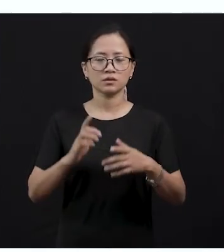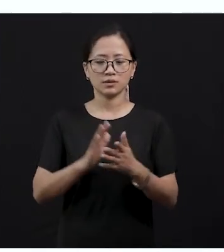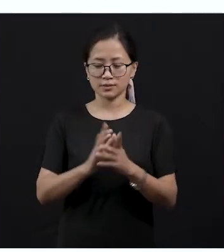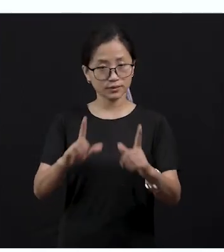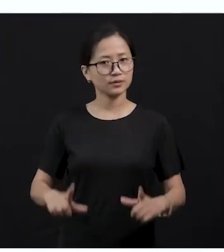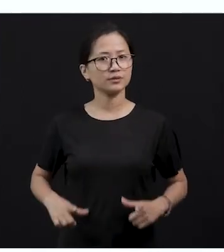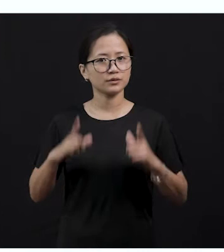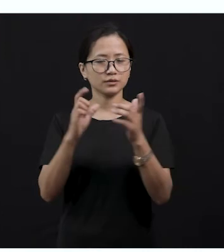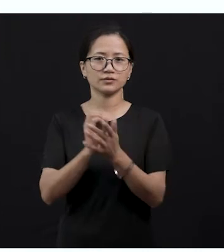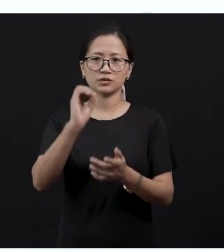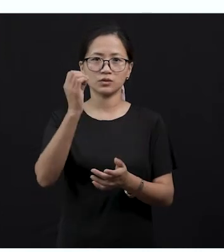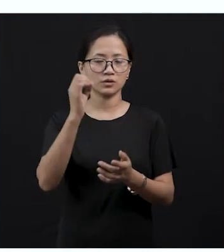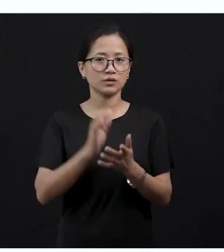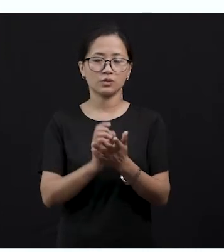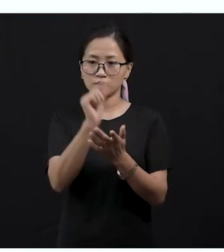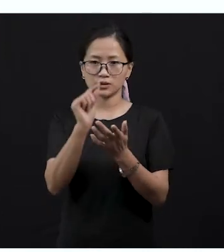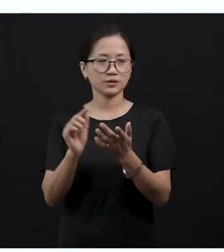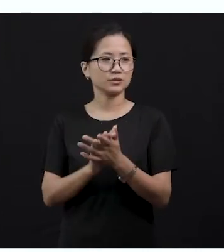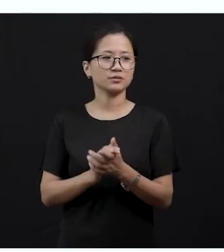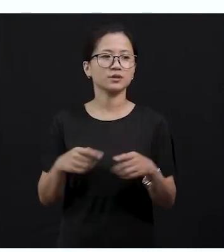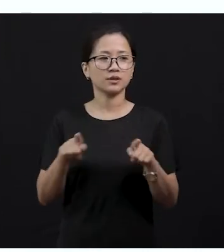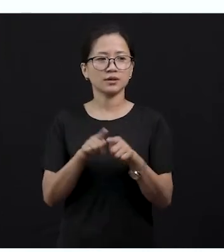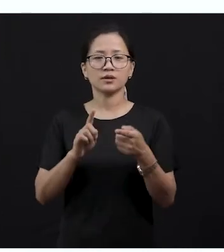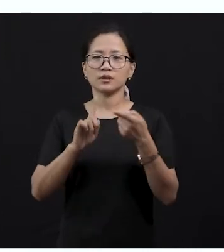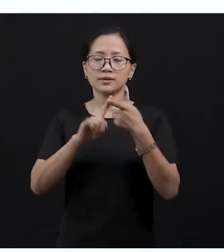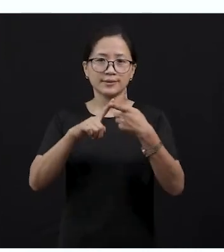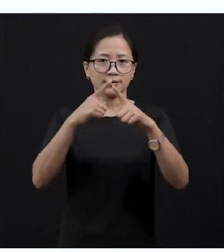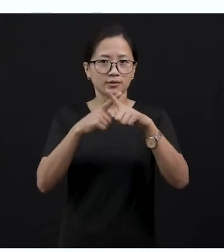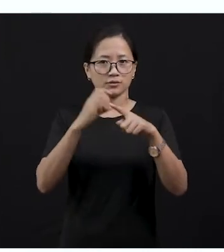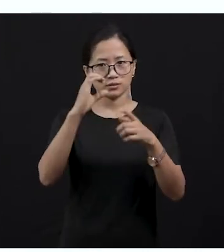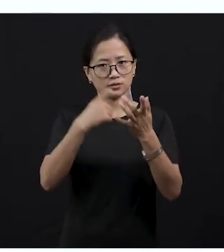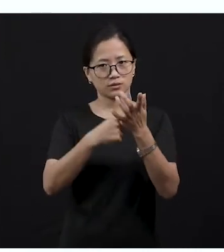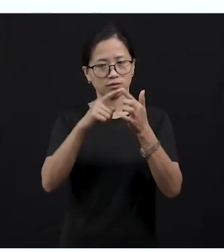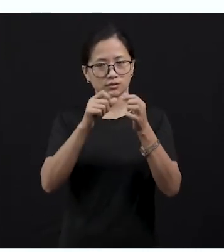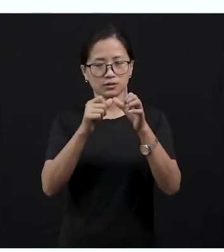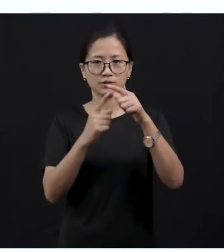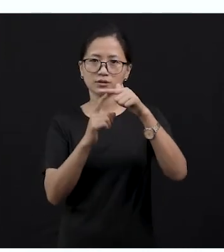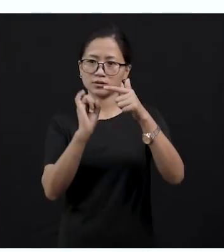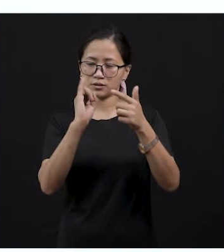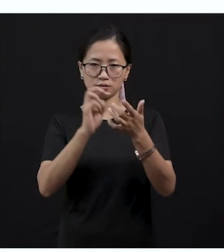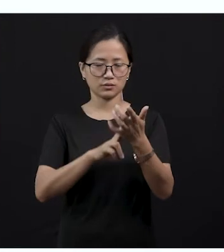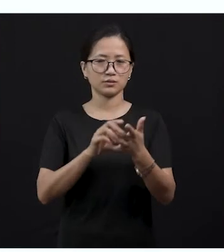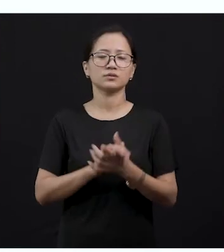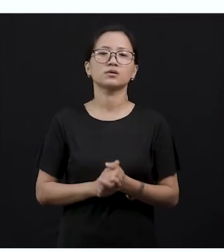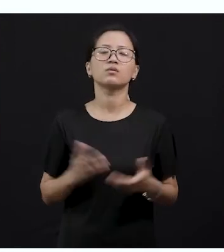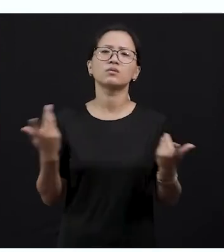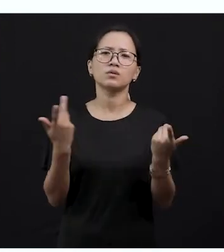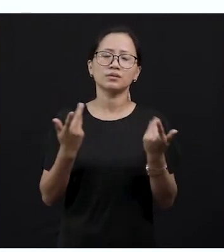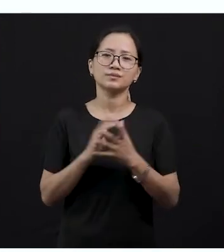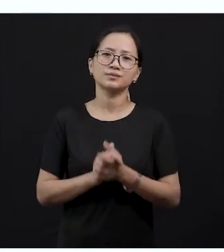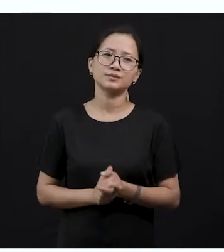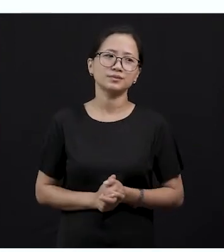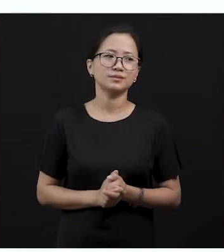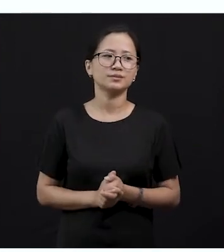living organisms and excretion. Repeat after me, students, excretion. What is excretion?